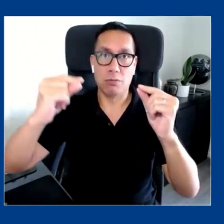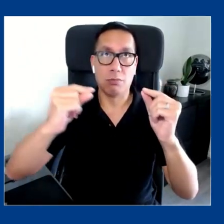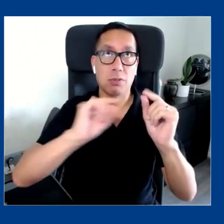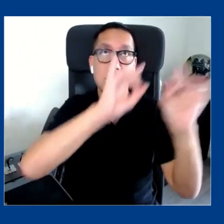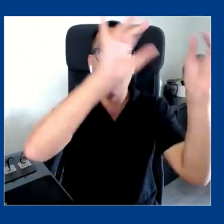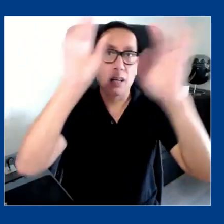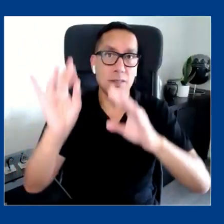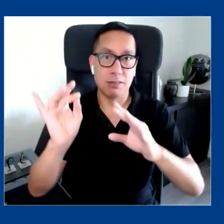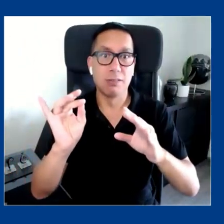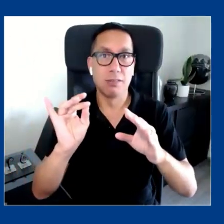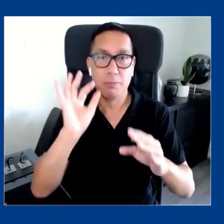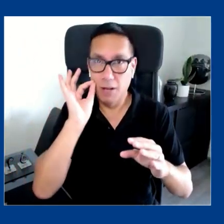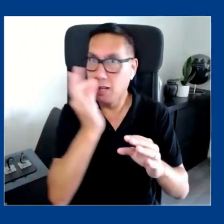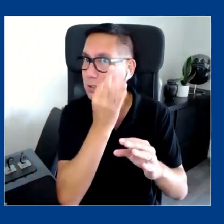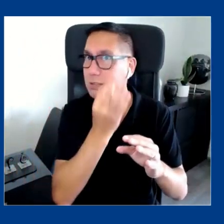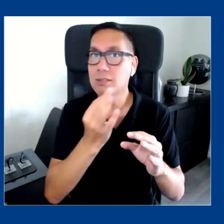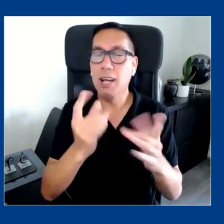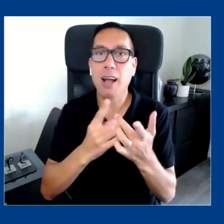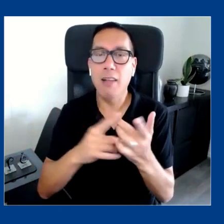realm.